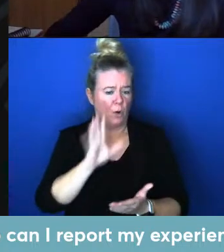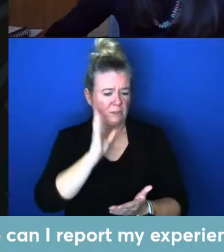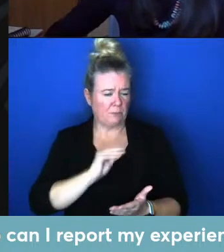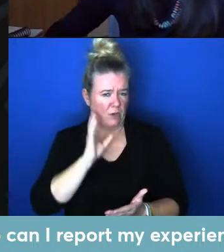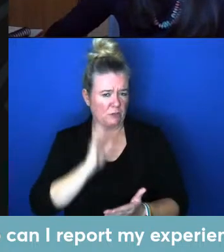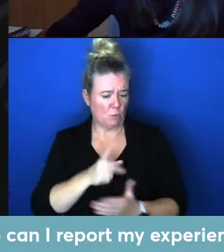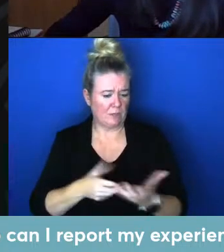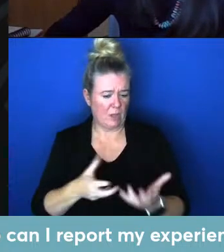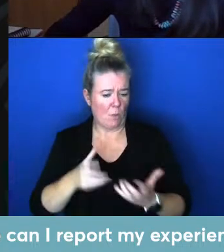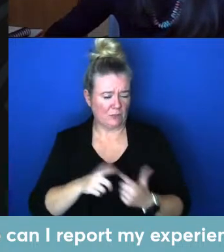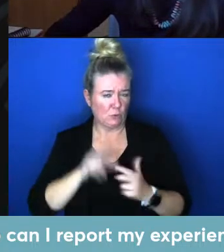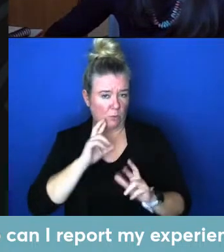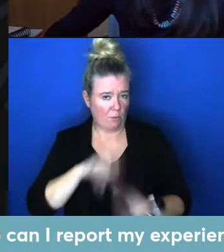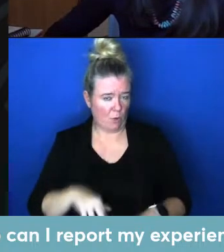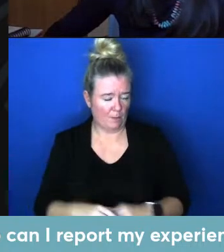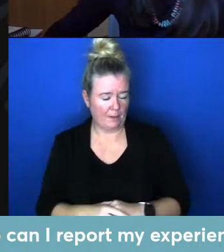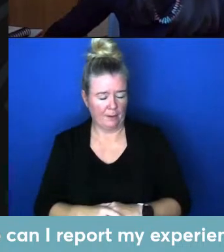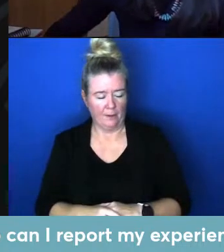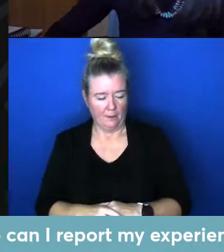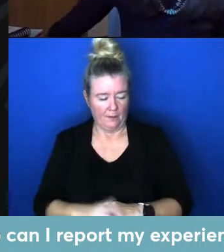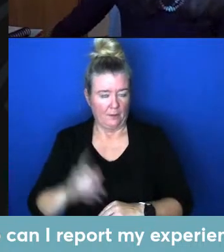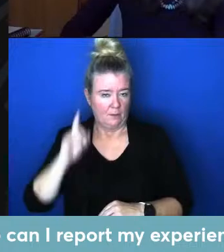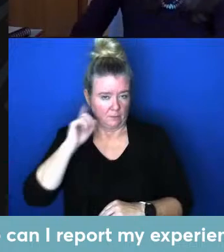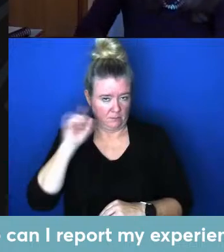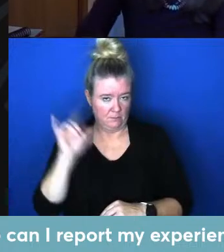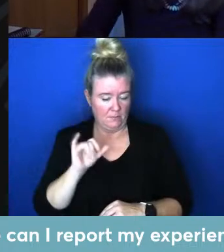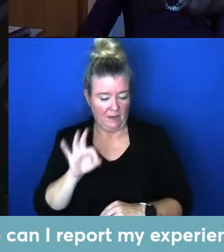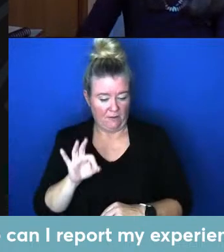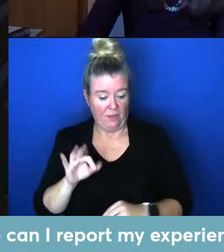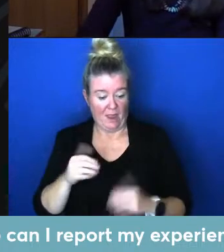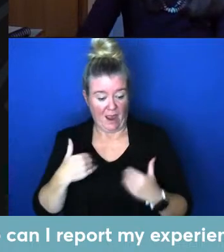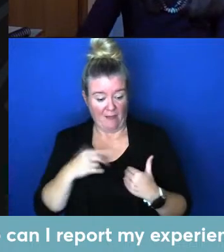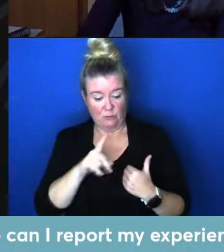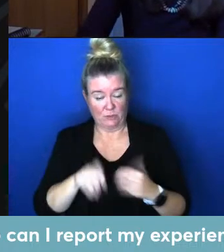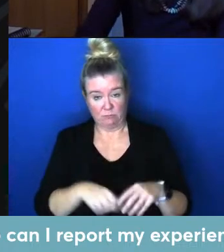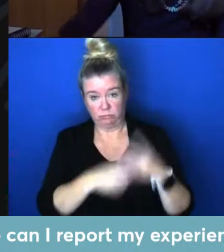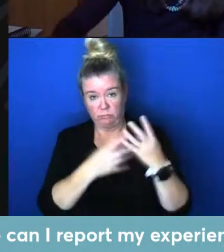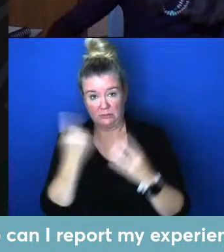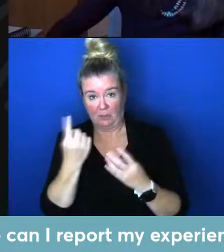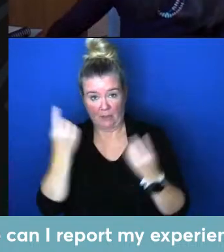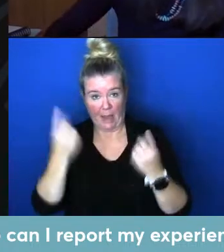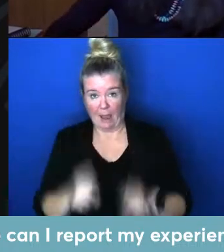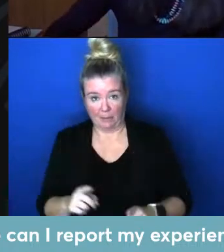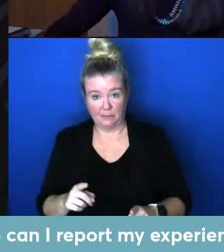what they want to report. But it sounds like if they're putting this question up, something happened